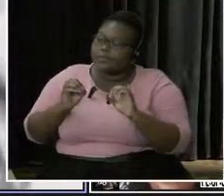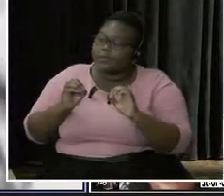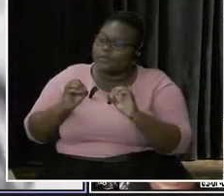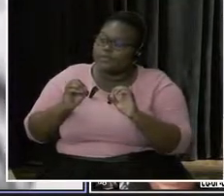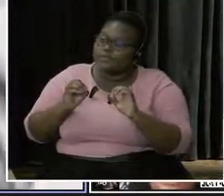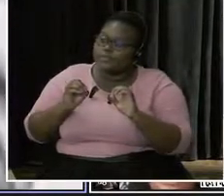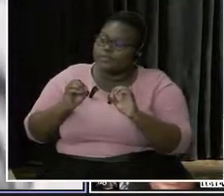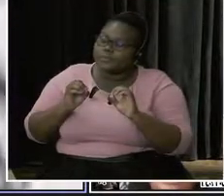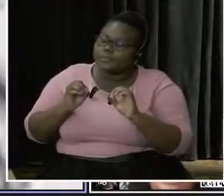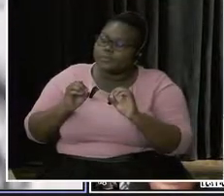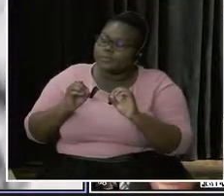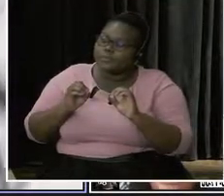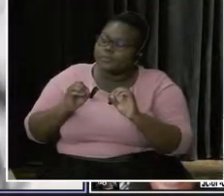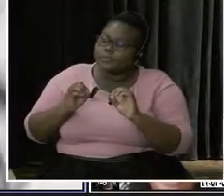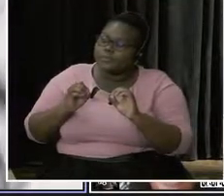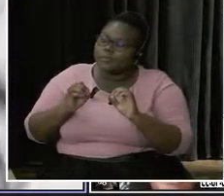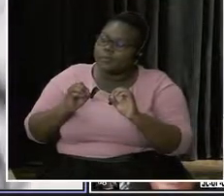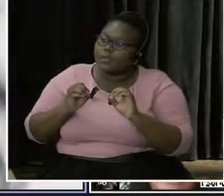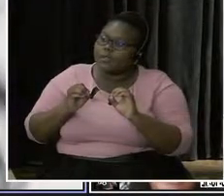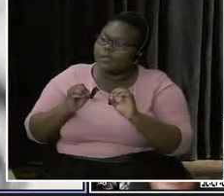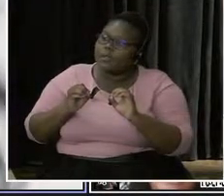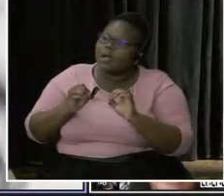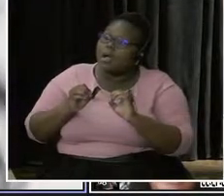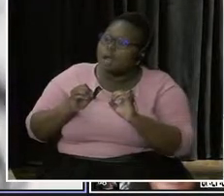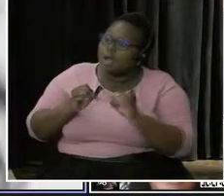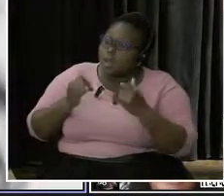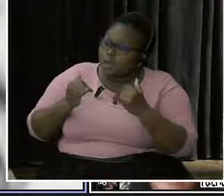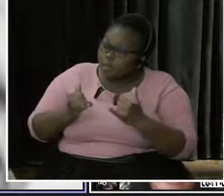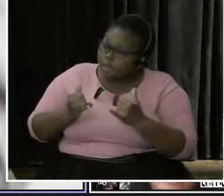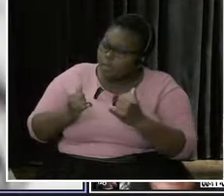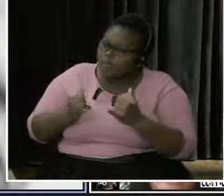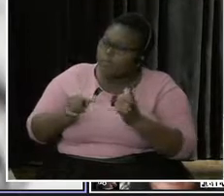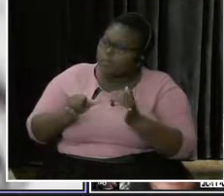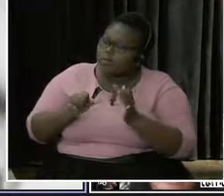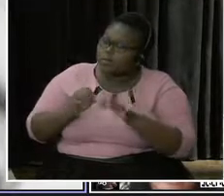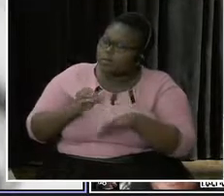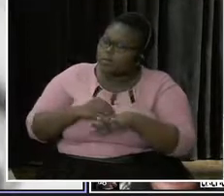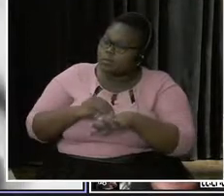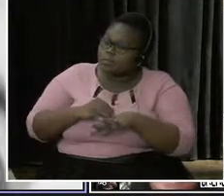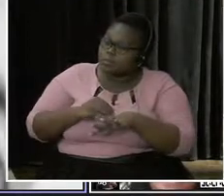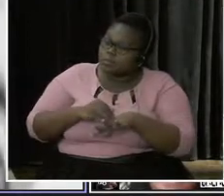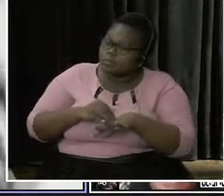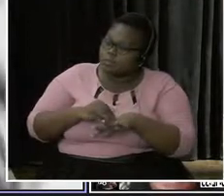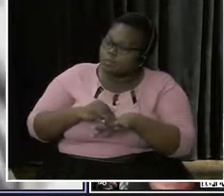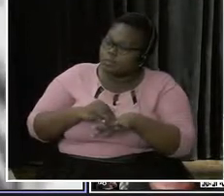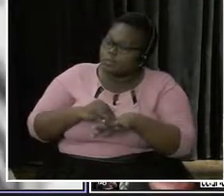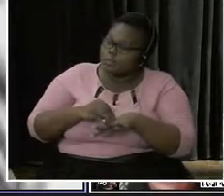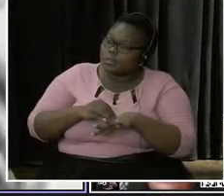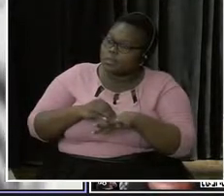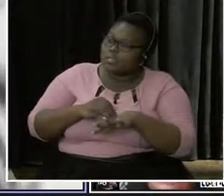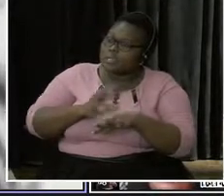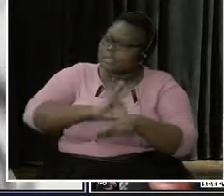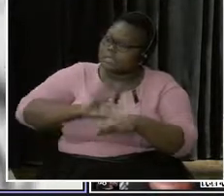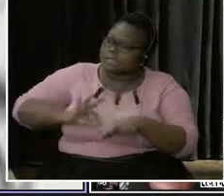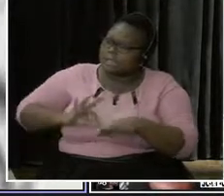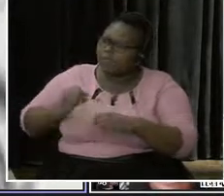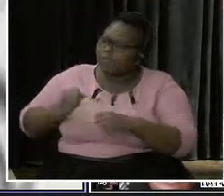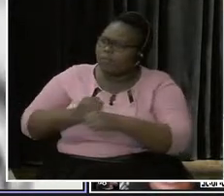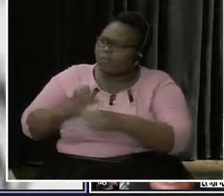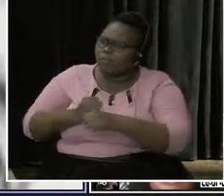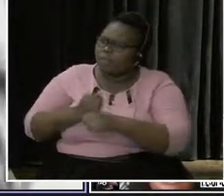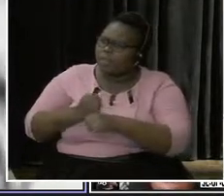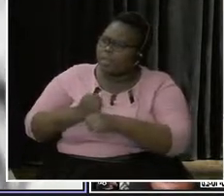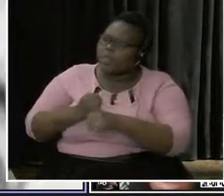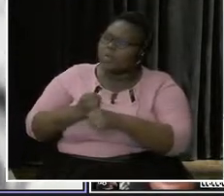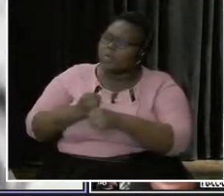respond to. Case in point is the Metro Police Space in Verulam, a condemned building where your staff currently work from the parking